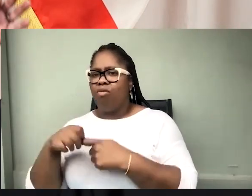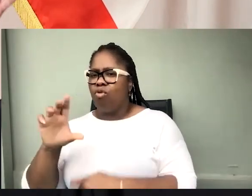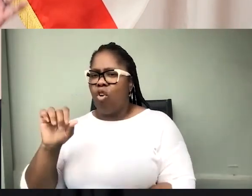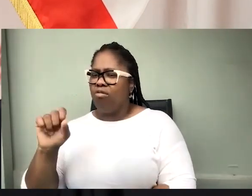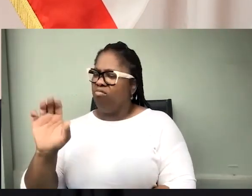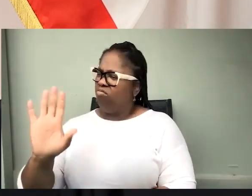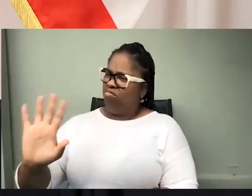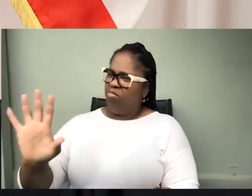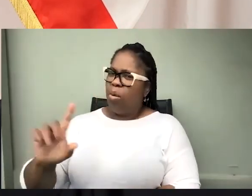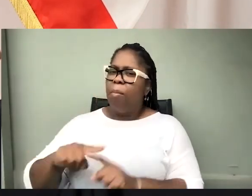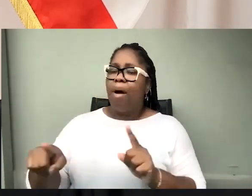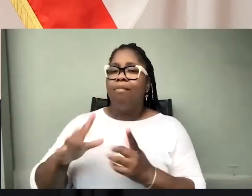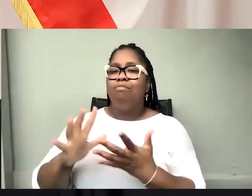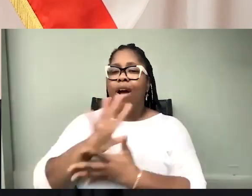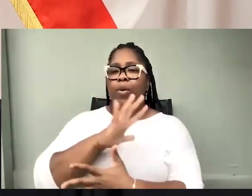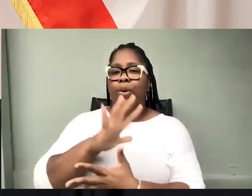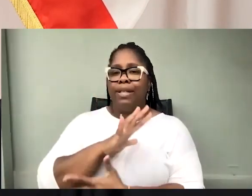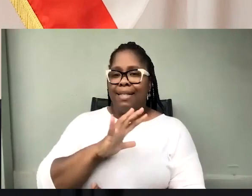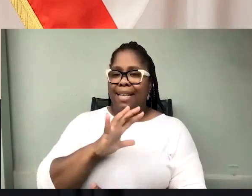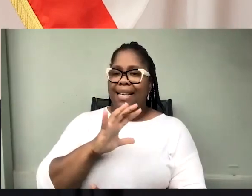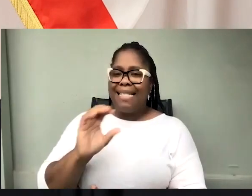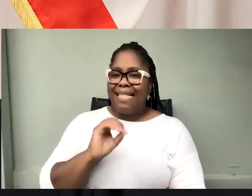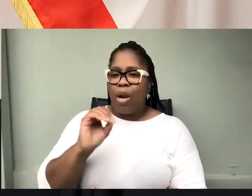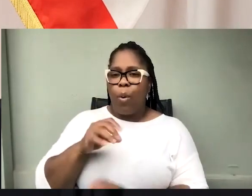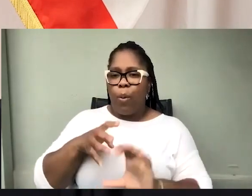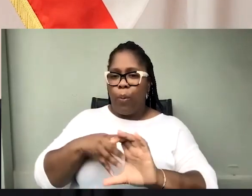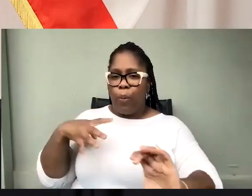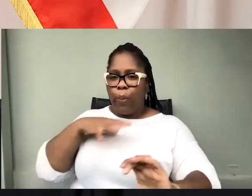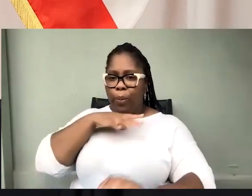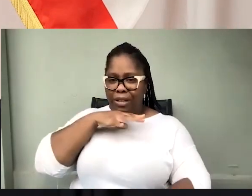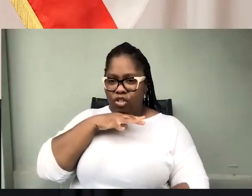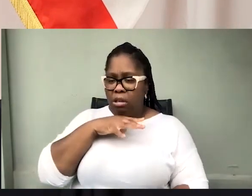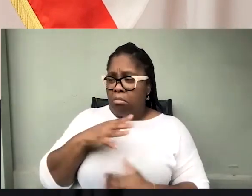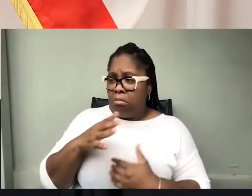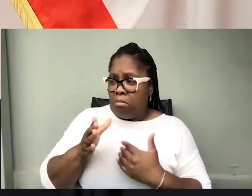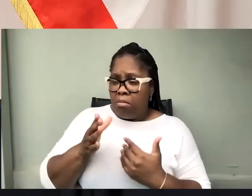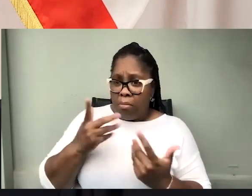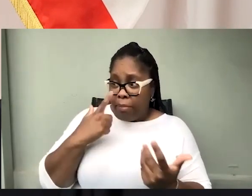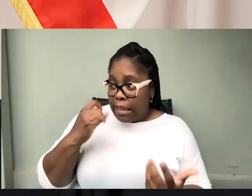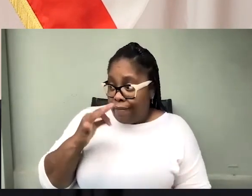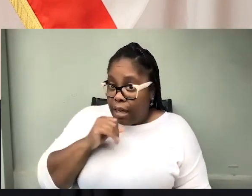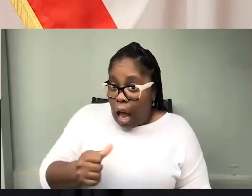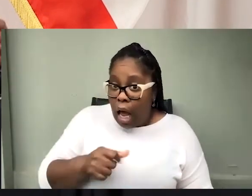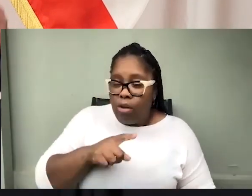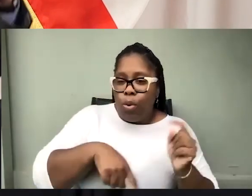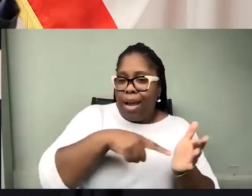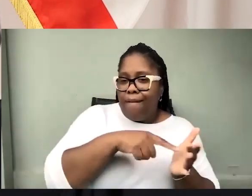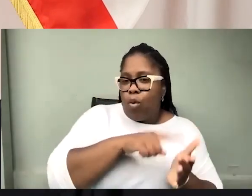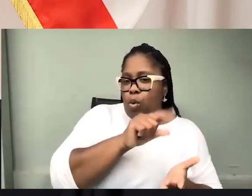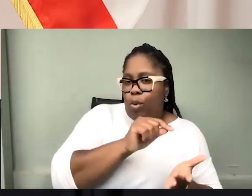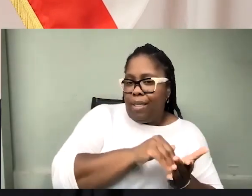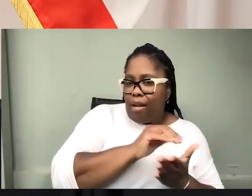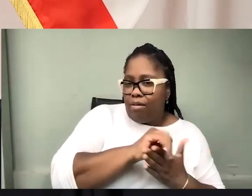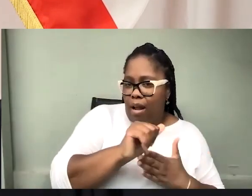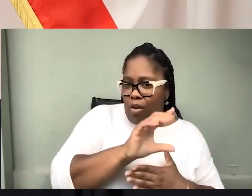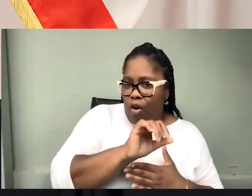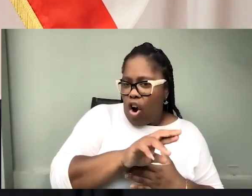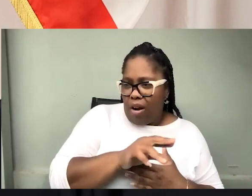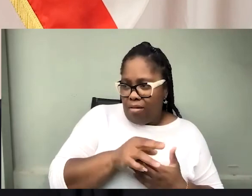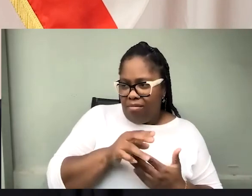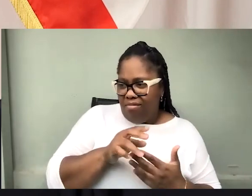zero emissions as quickly as possible. Because if we don't, it doesn't matter if you can afford a $20,000 car or not, because you won't be able to live in most parts of the